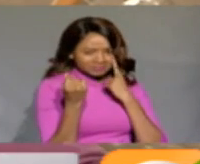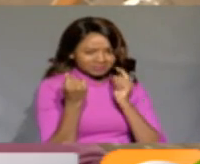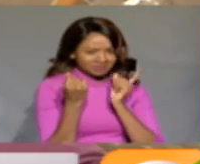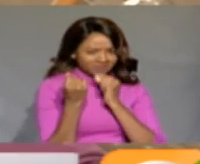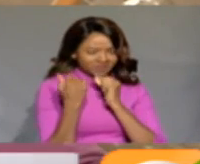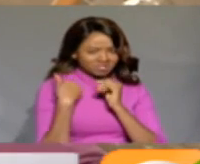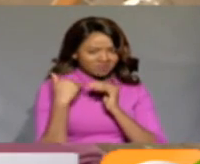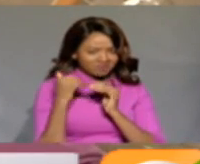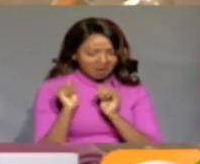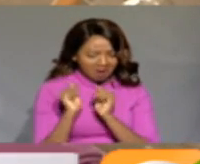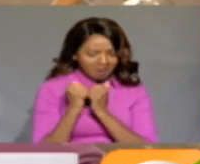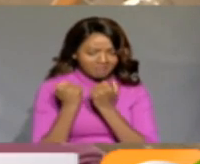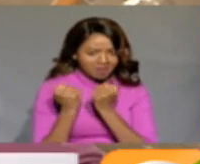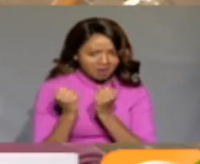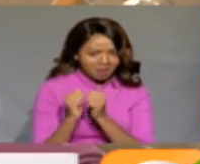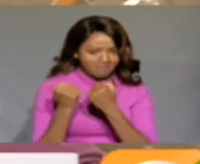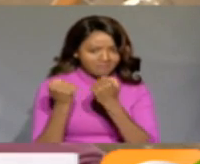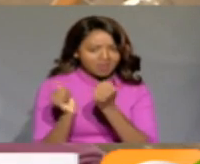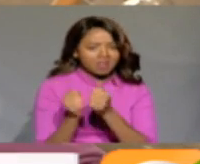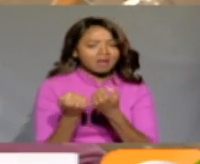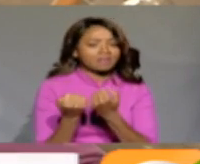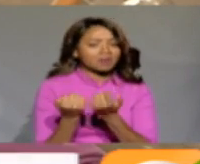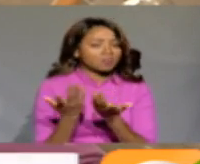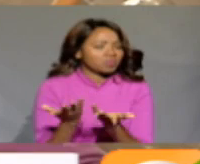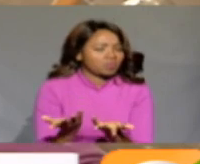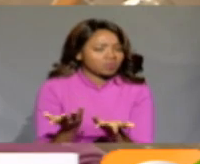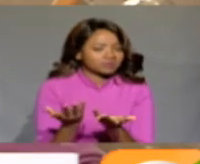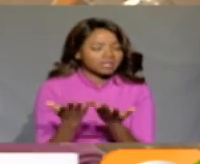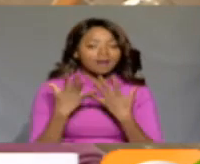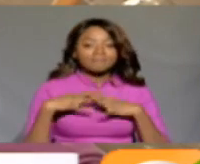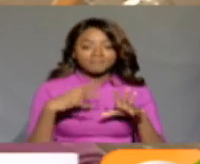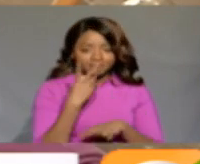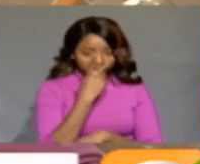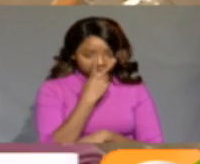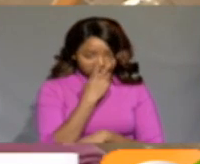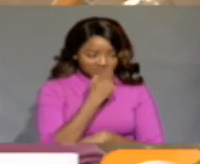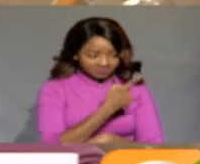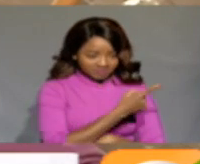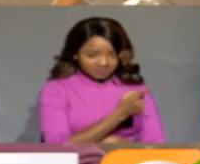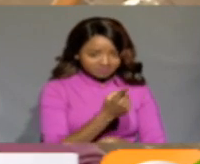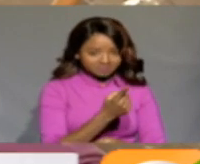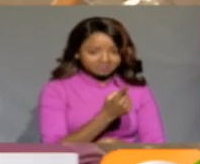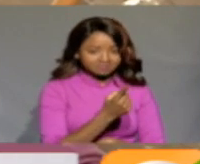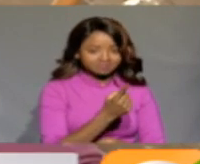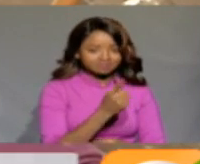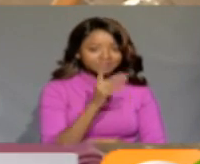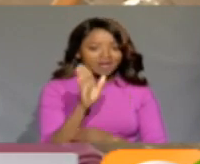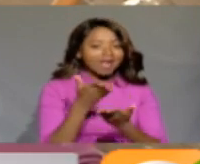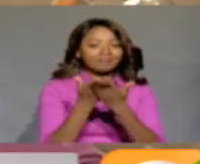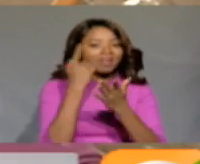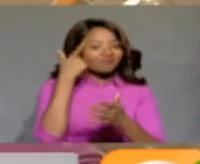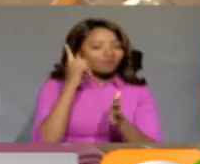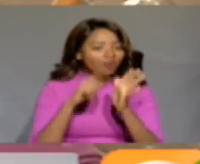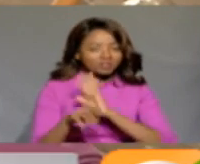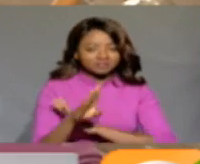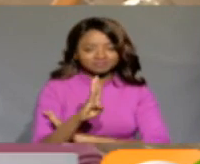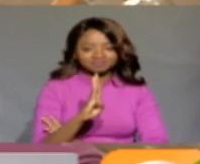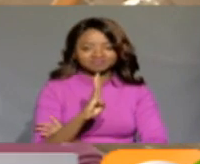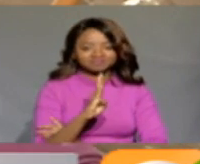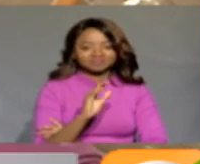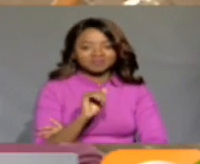trend whereby suspects apply for anticipatory bail